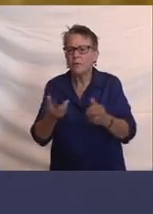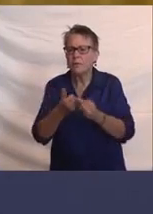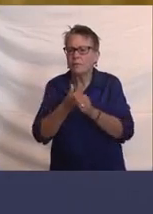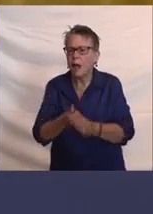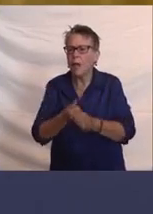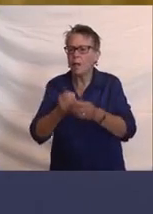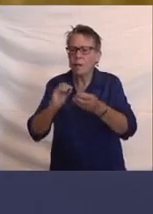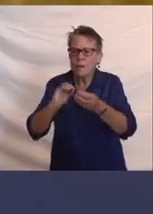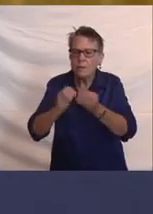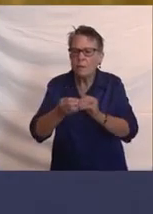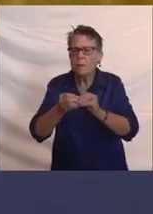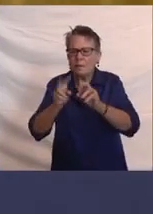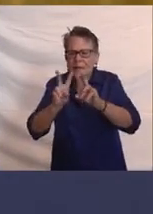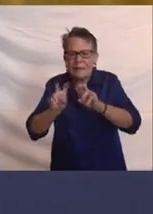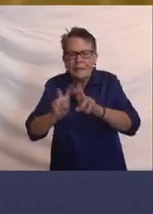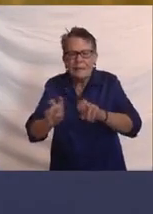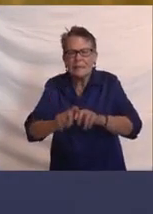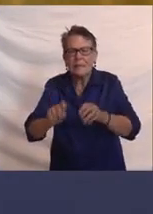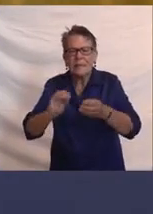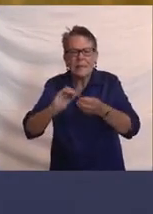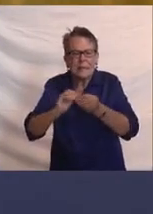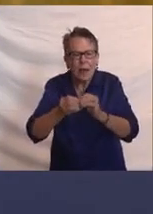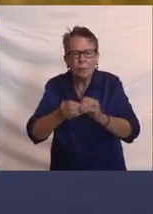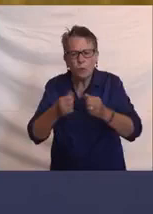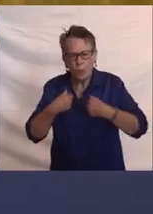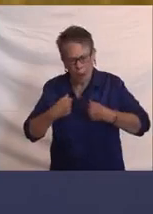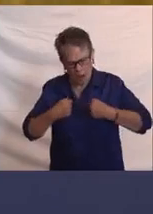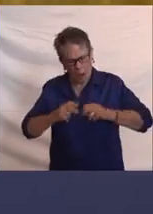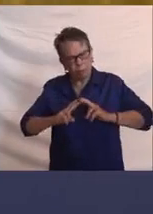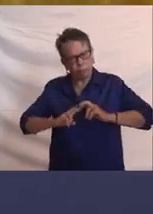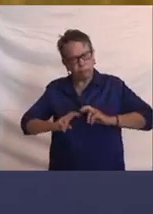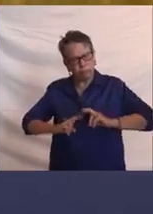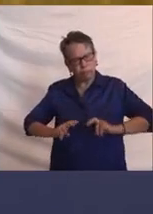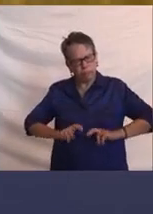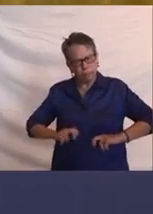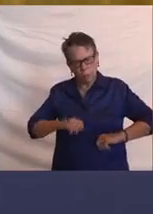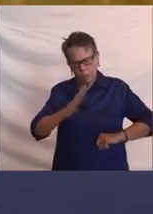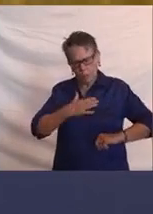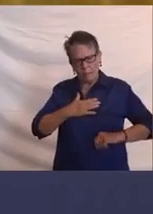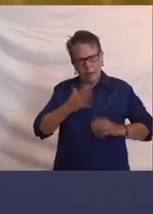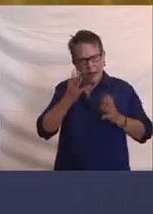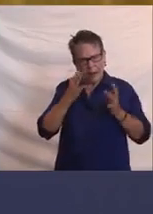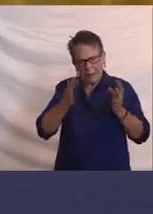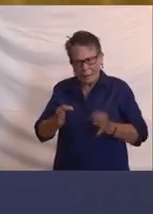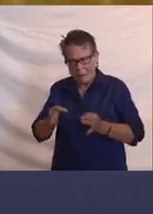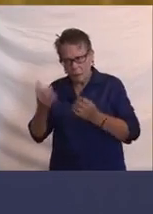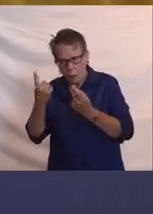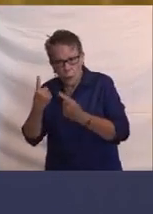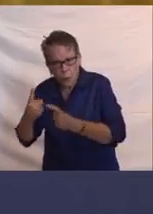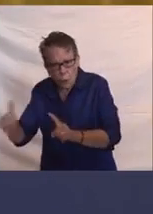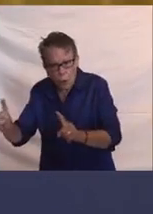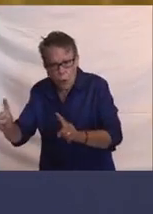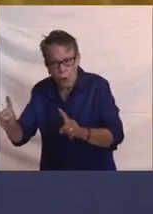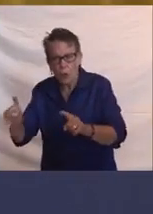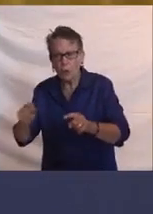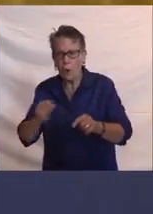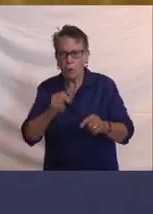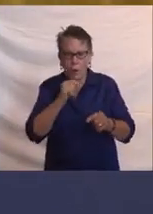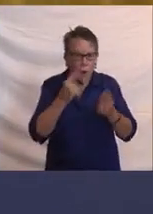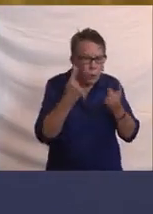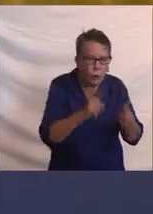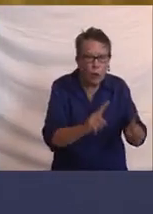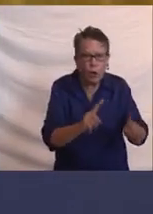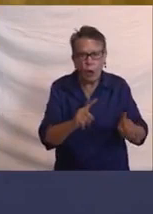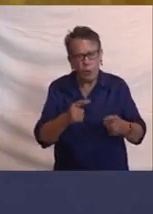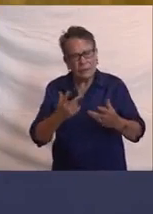including self-analysis on what's working, what's not working. I would say this very simply, again, no politics. We're among the most vaccinated states